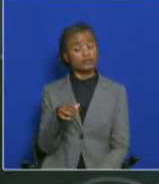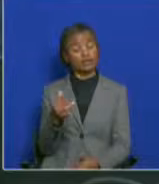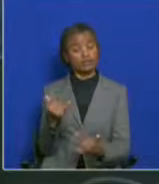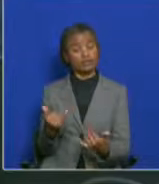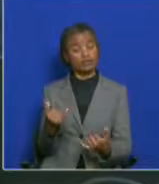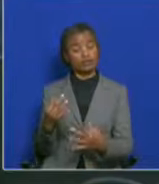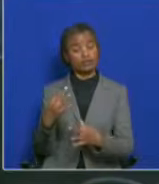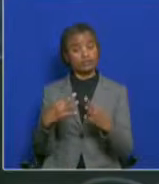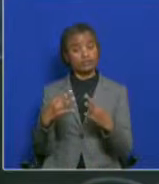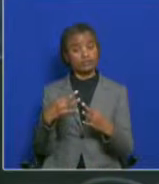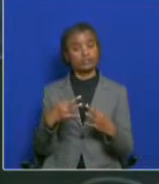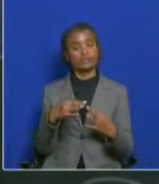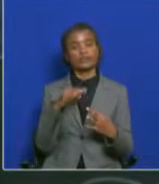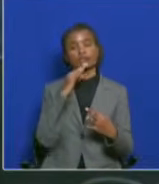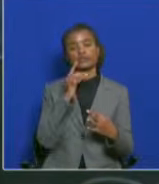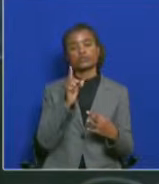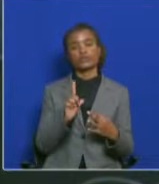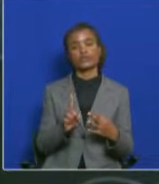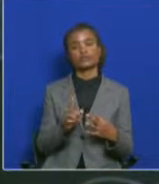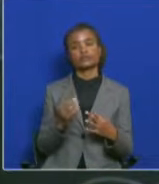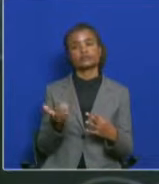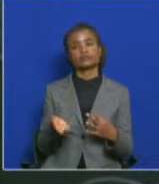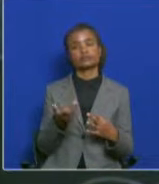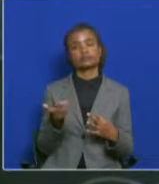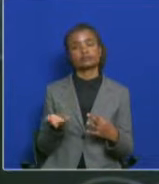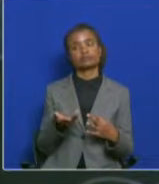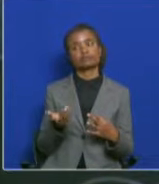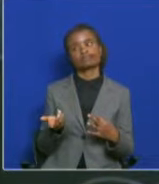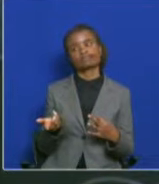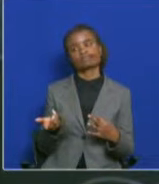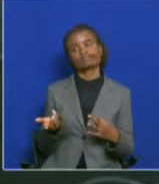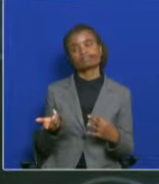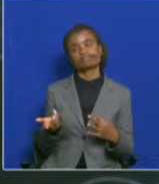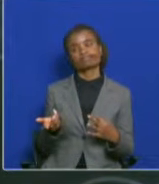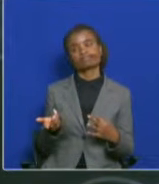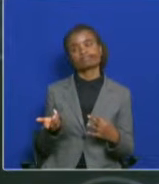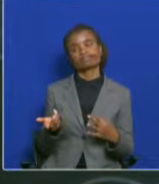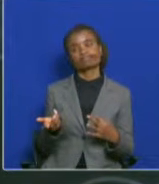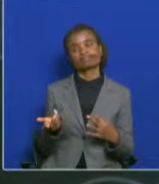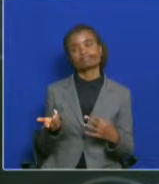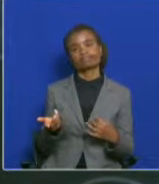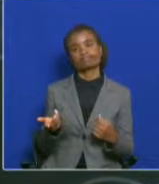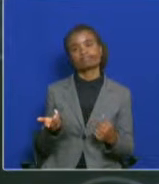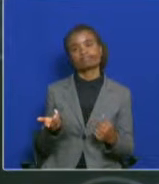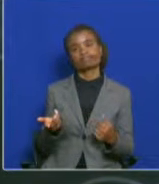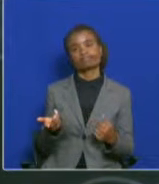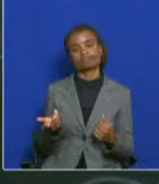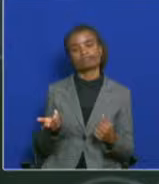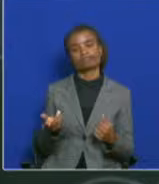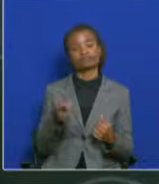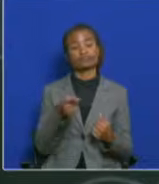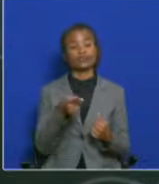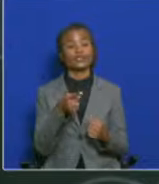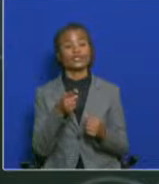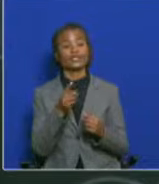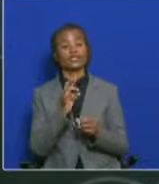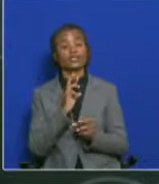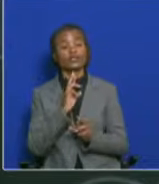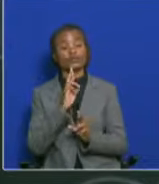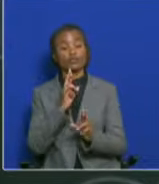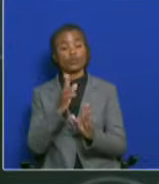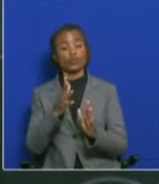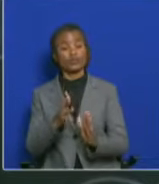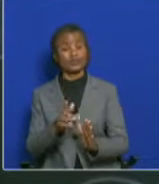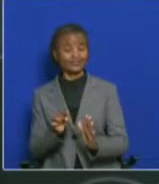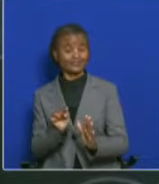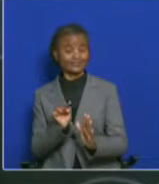taking improper action against the journalist concerned. Why should the public not know about that?